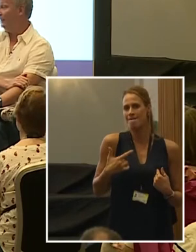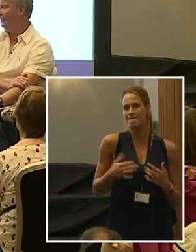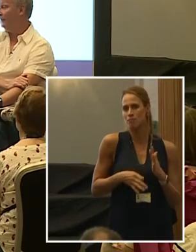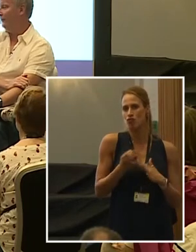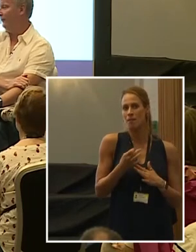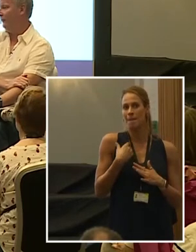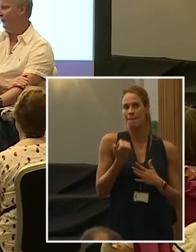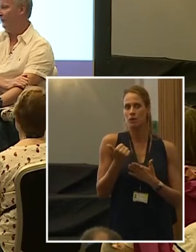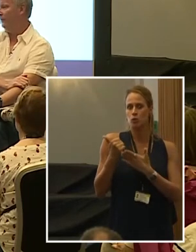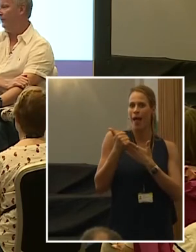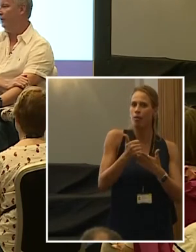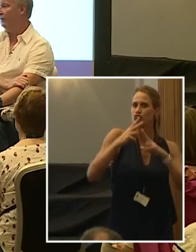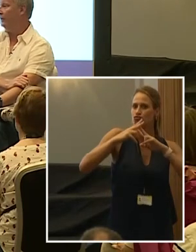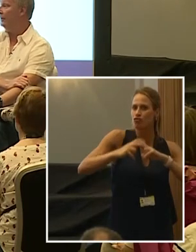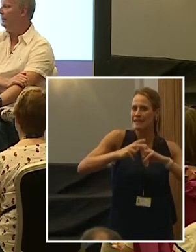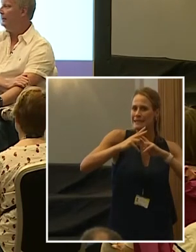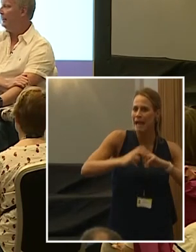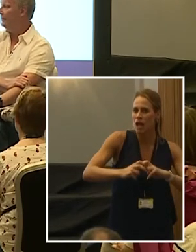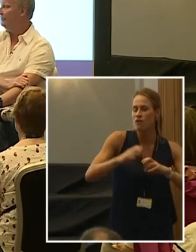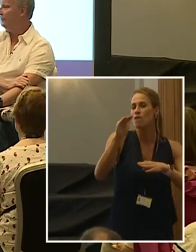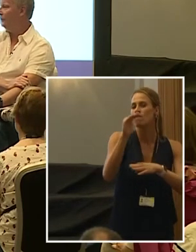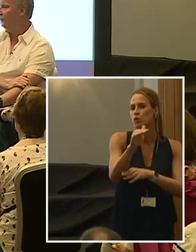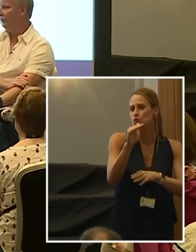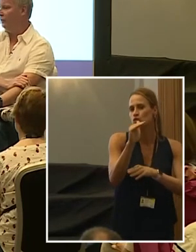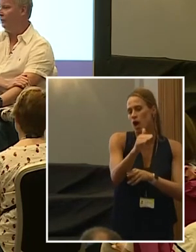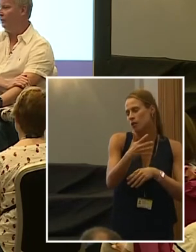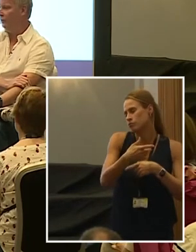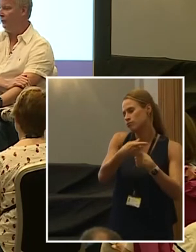the future